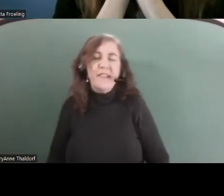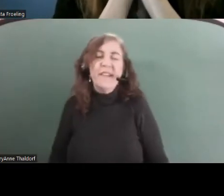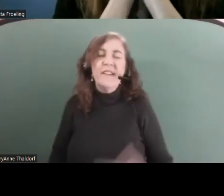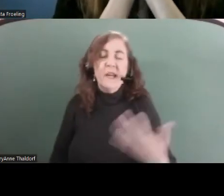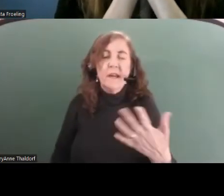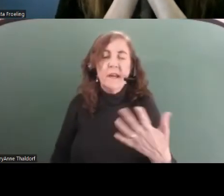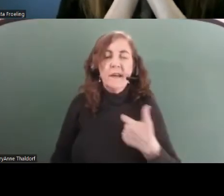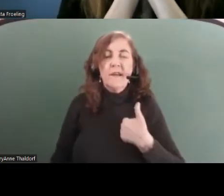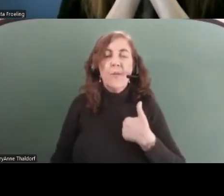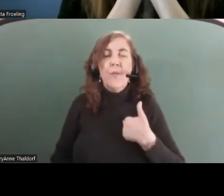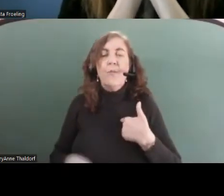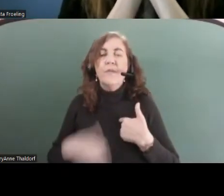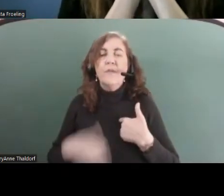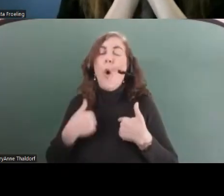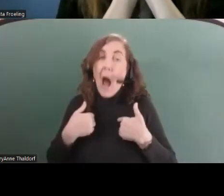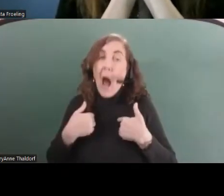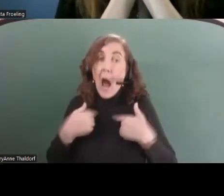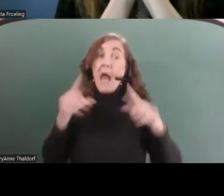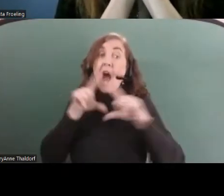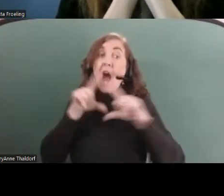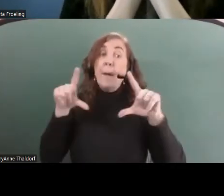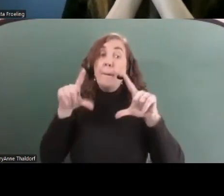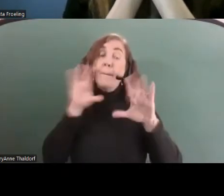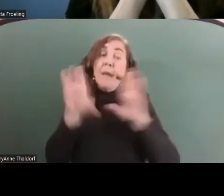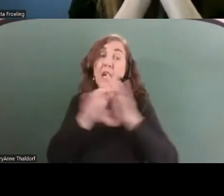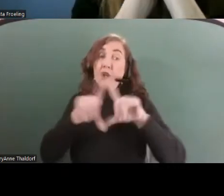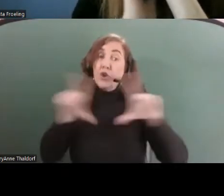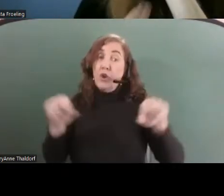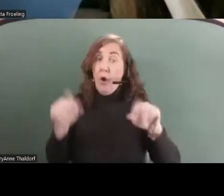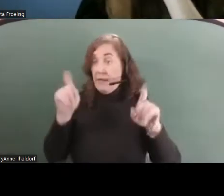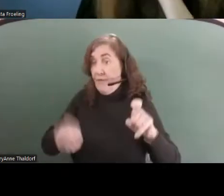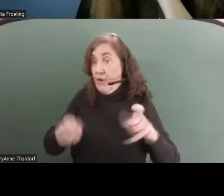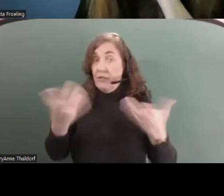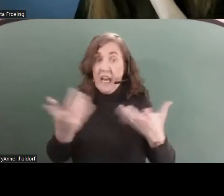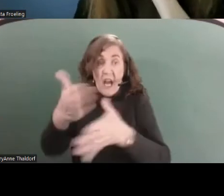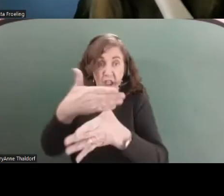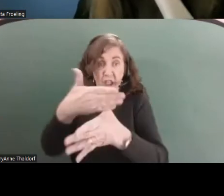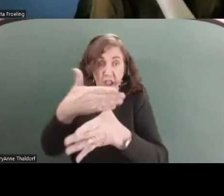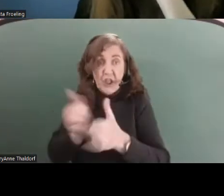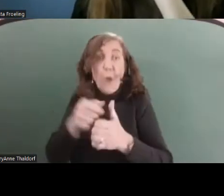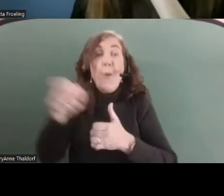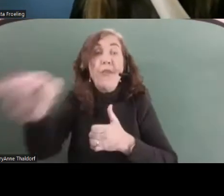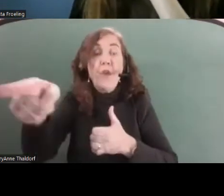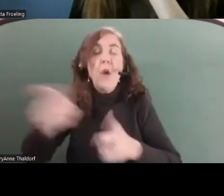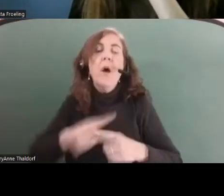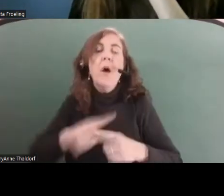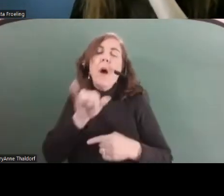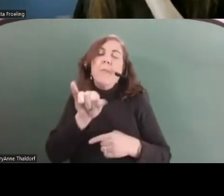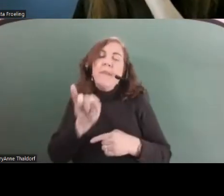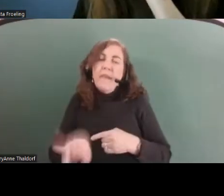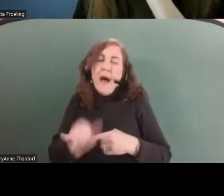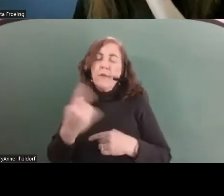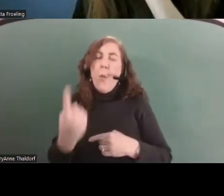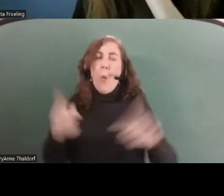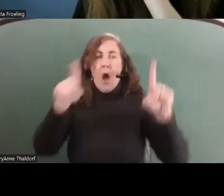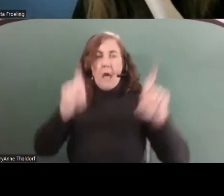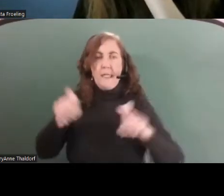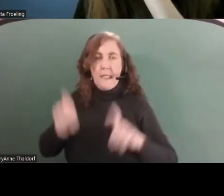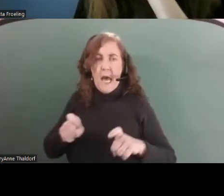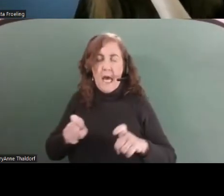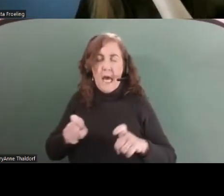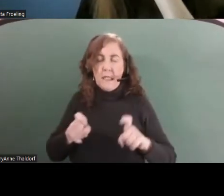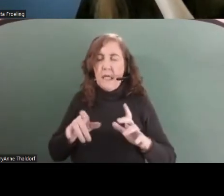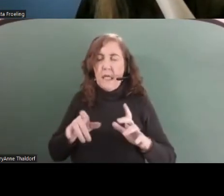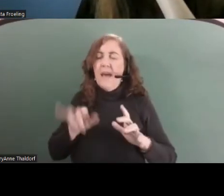And I have picture cards if you need those too. But it's one way to make sure that they're hearing what